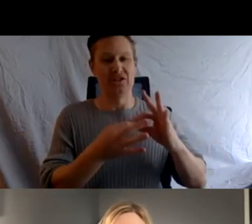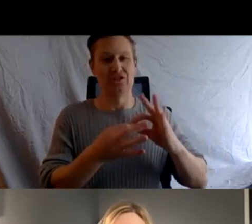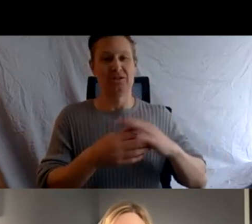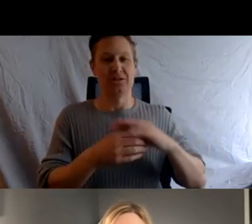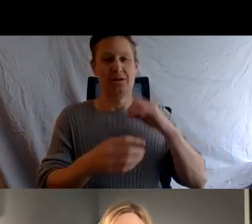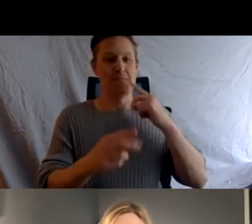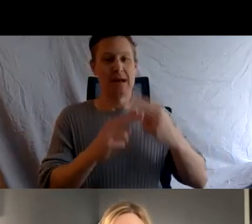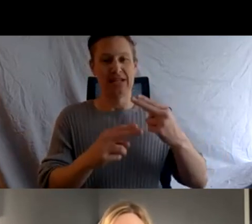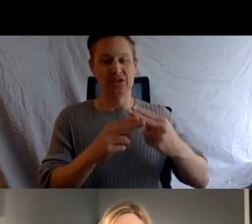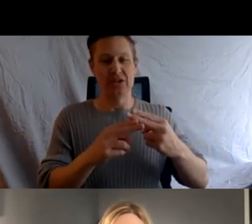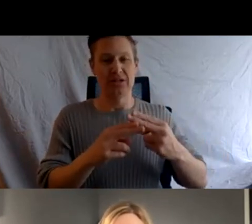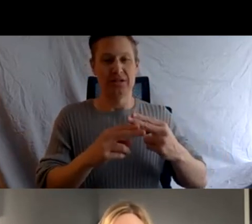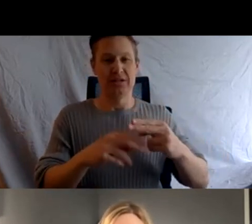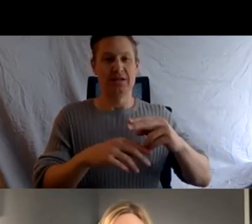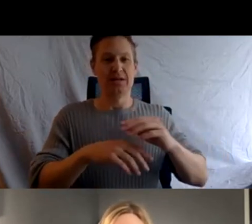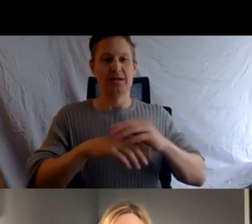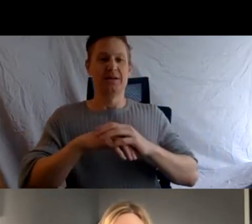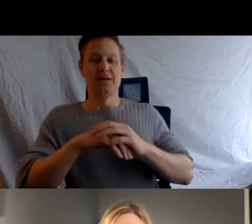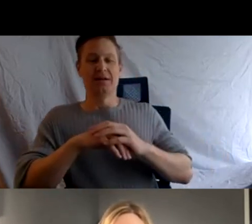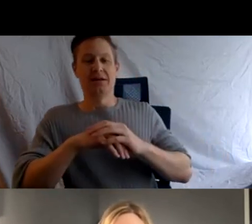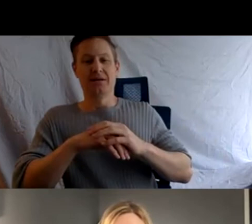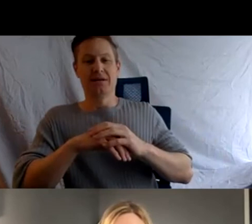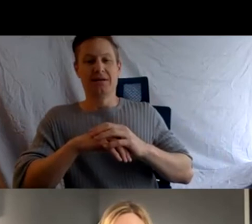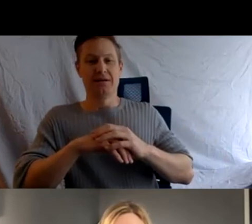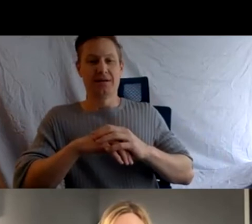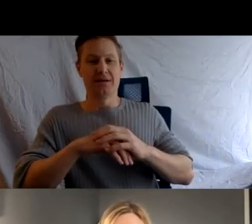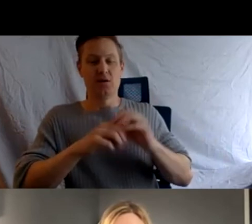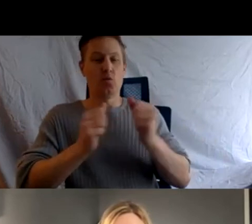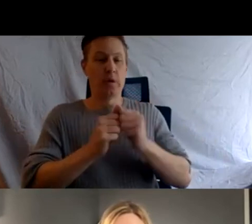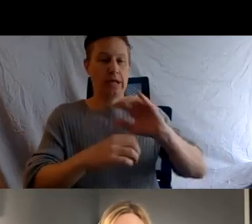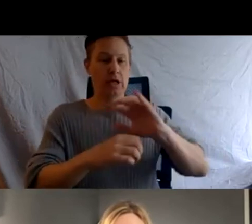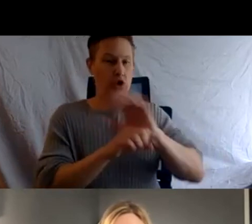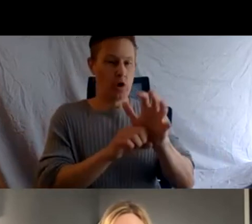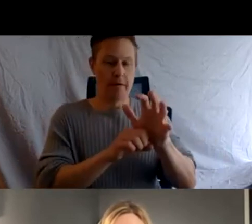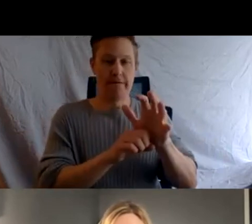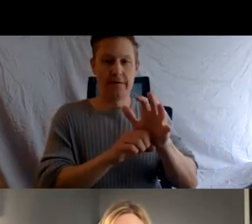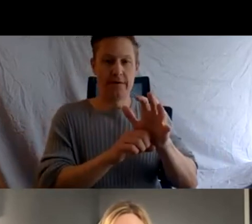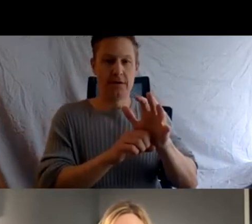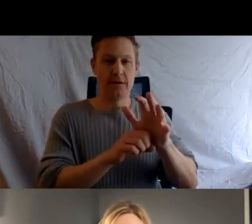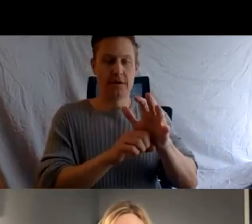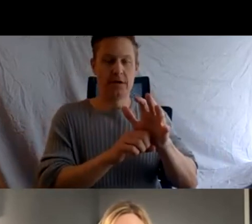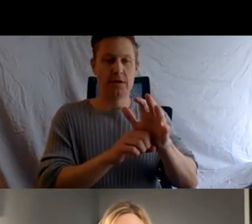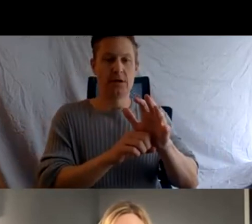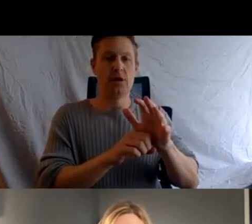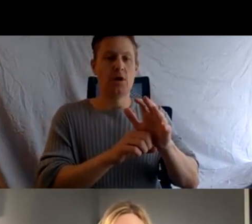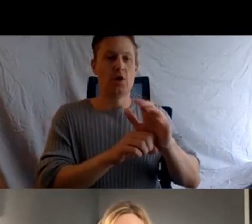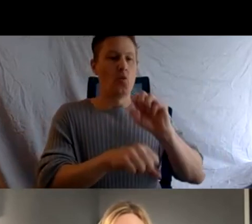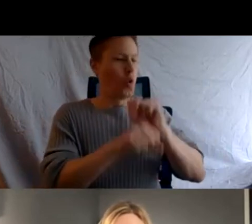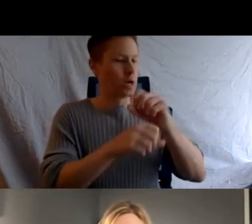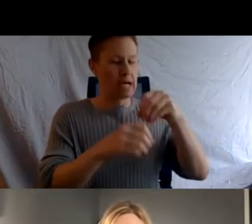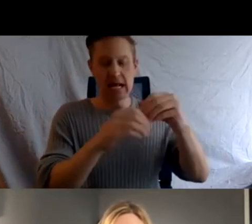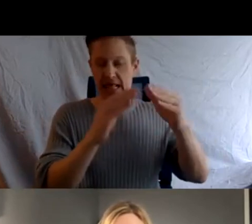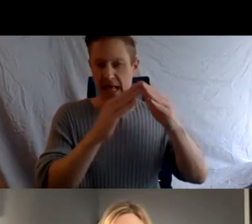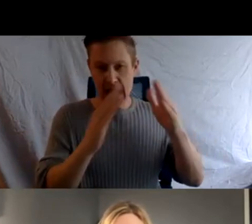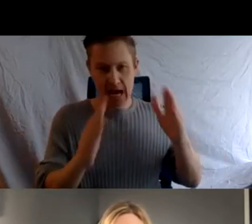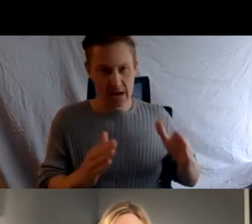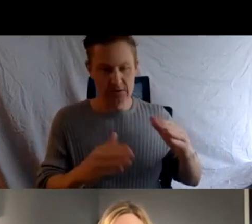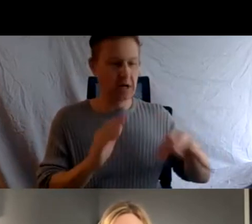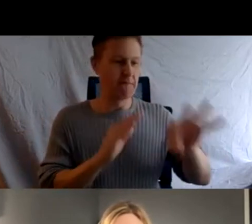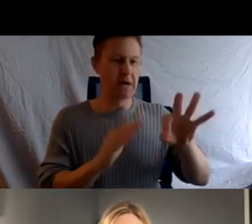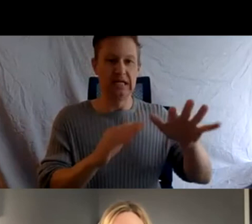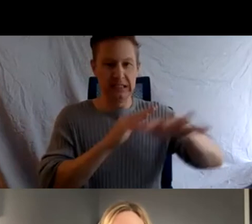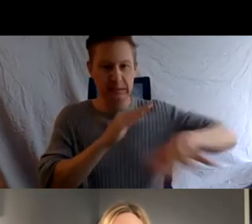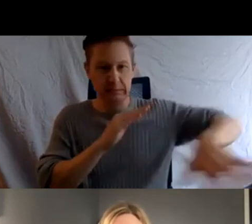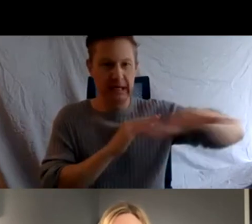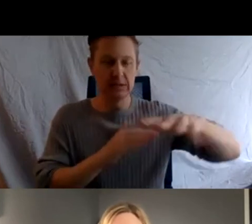That has become a thing with COVID. I did the same thing, and it's like just finding a space, and it's like, you know what,